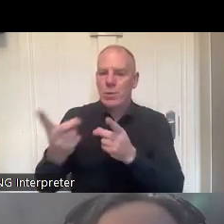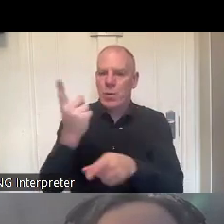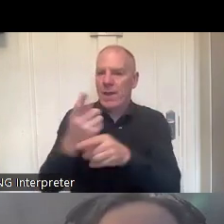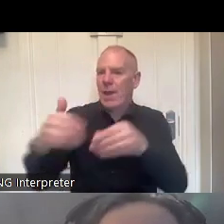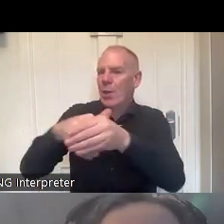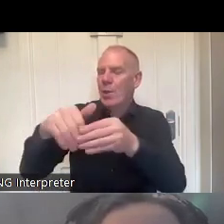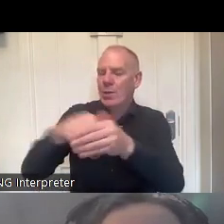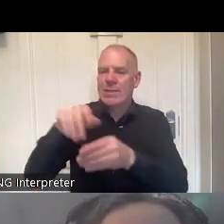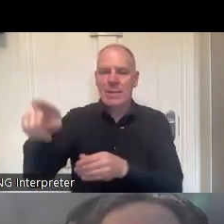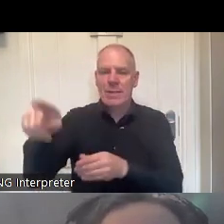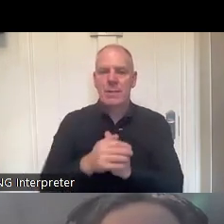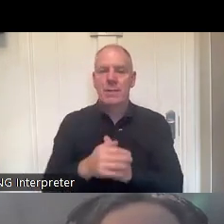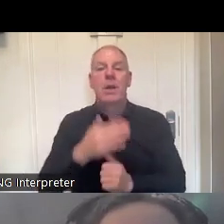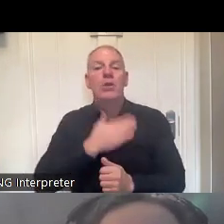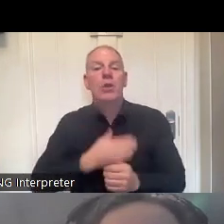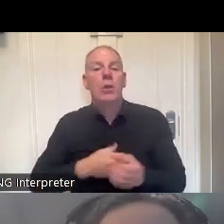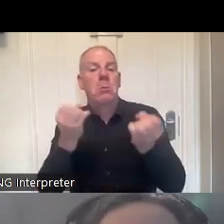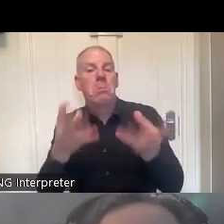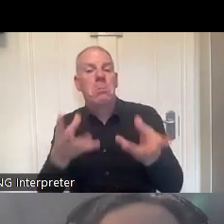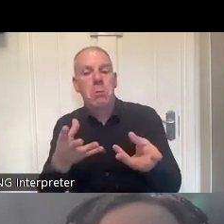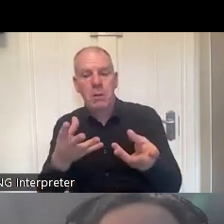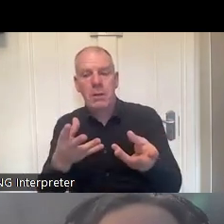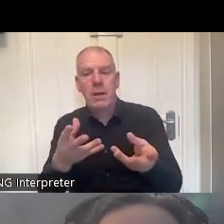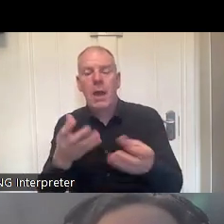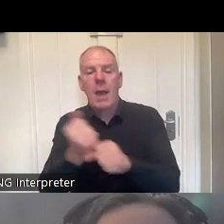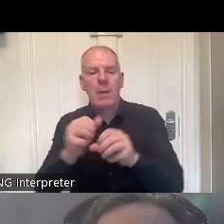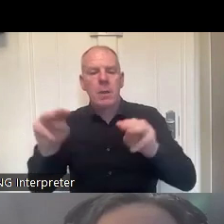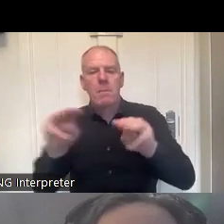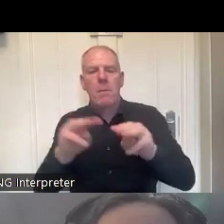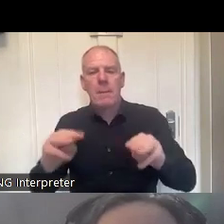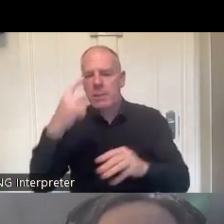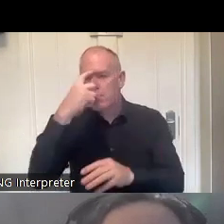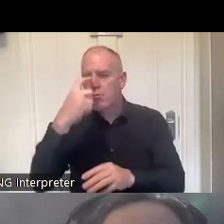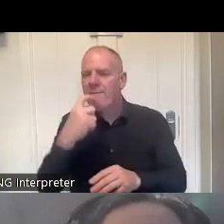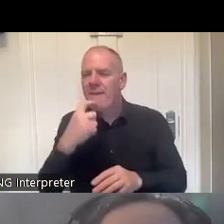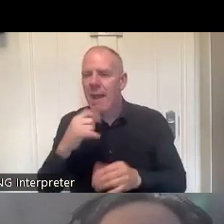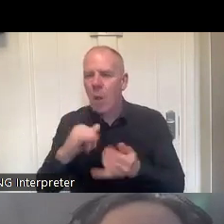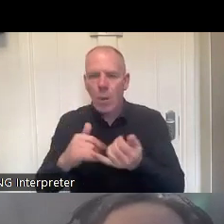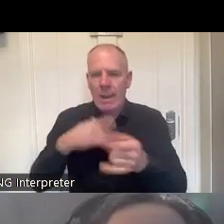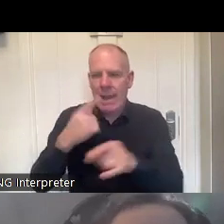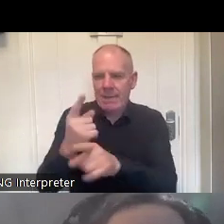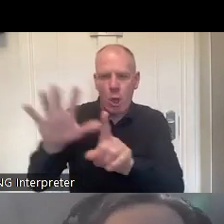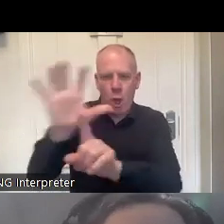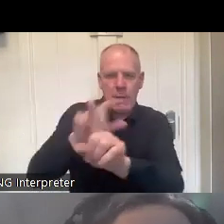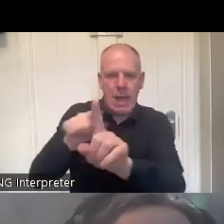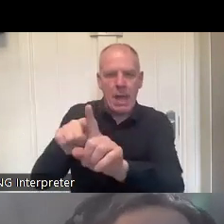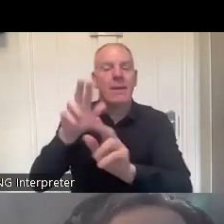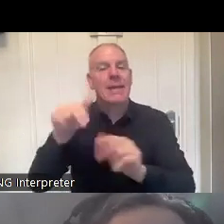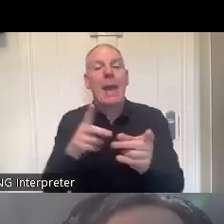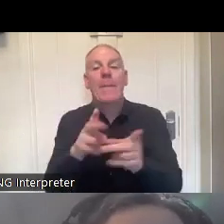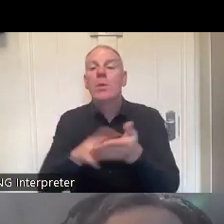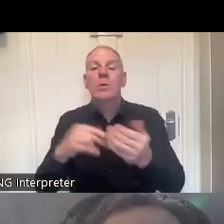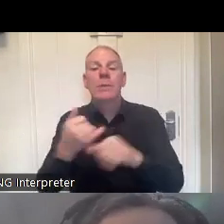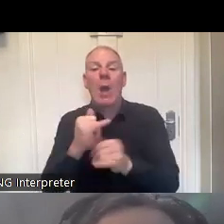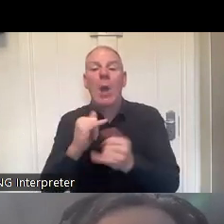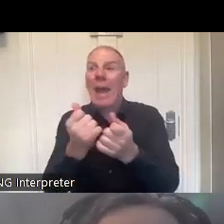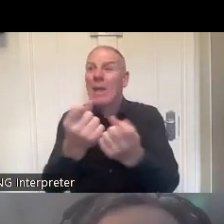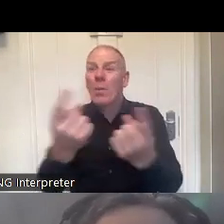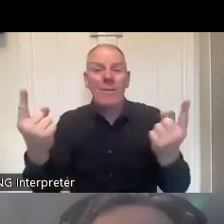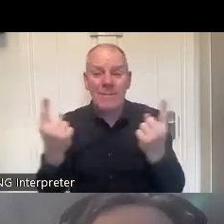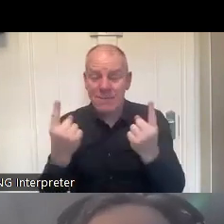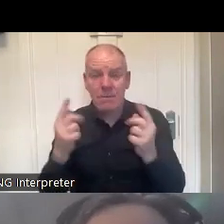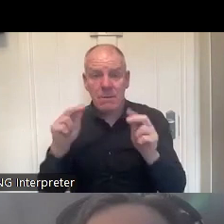just to say a little bit about these population profiles, because they can be used by anyone. They're available at